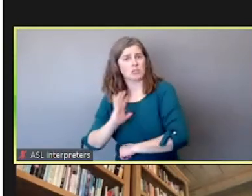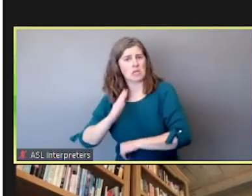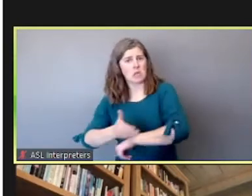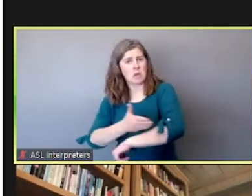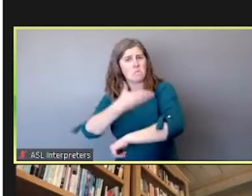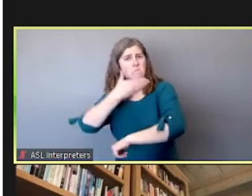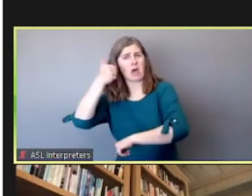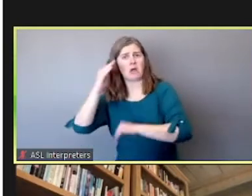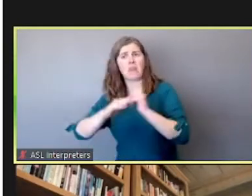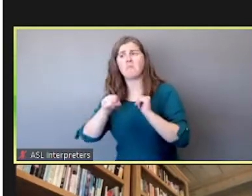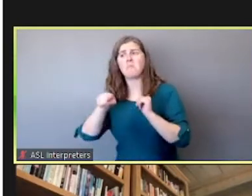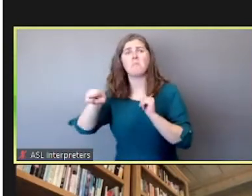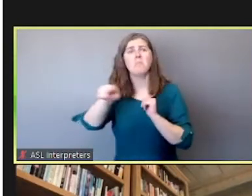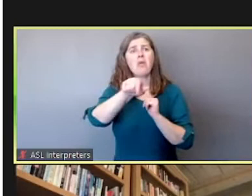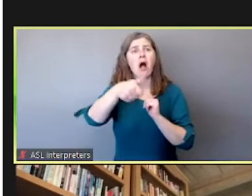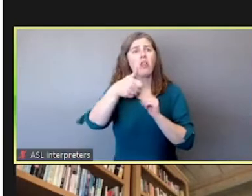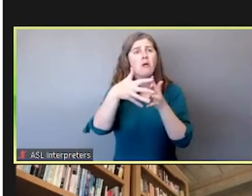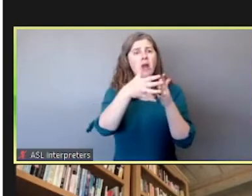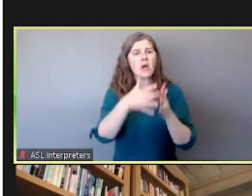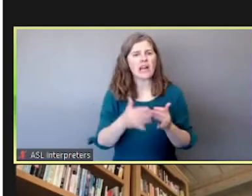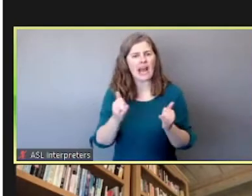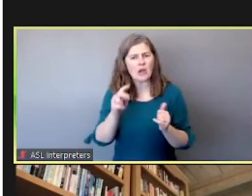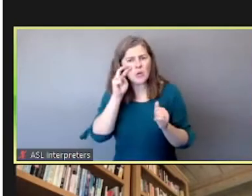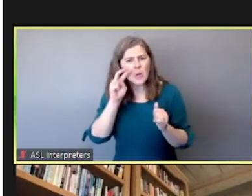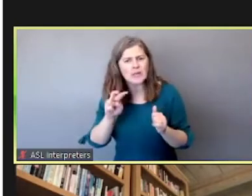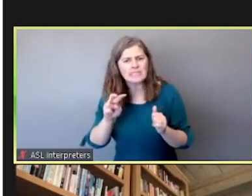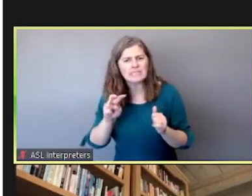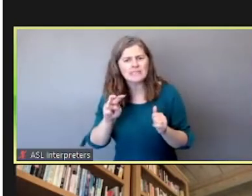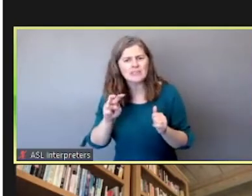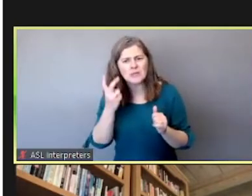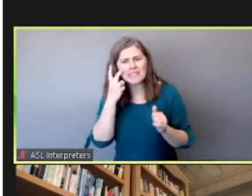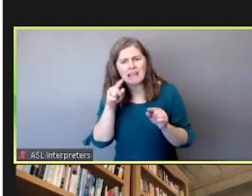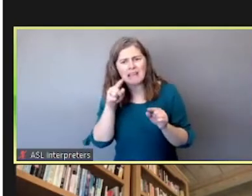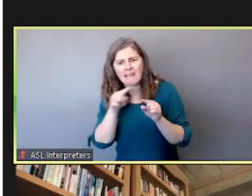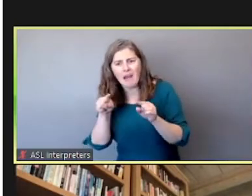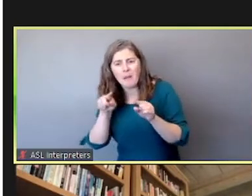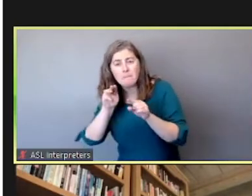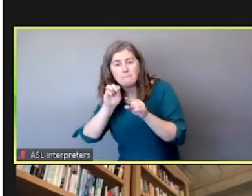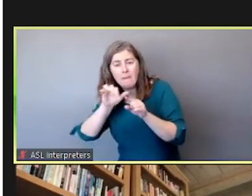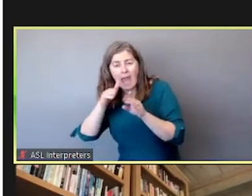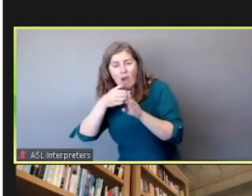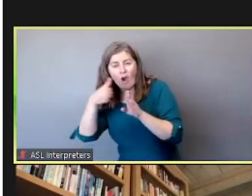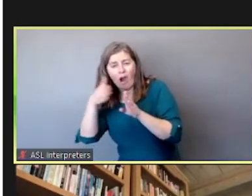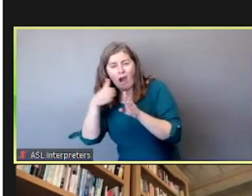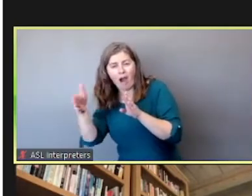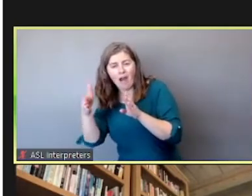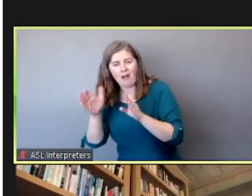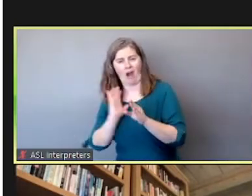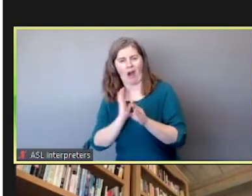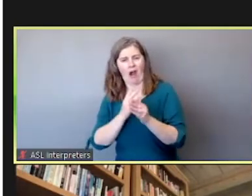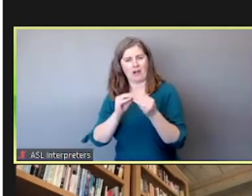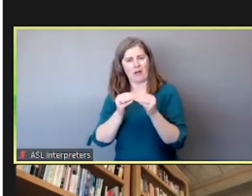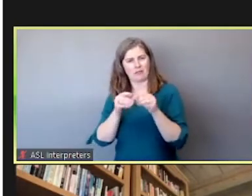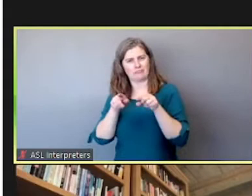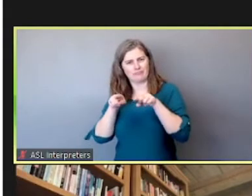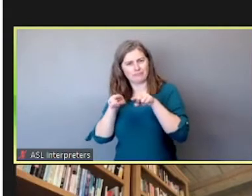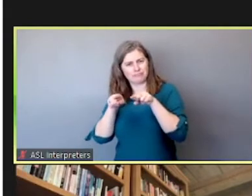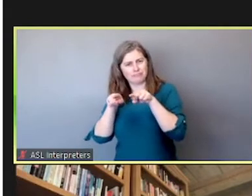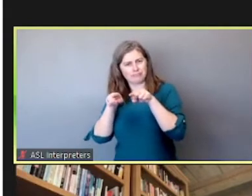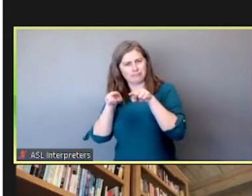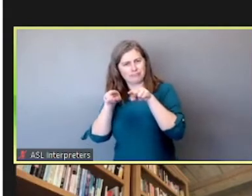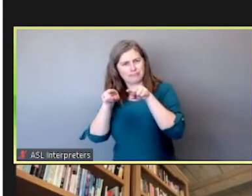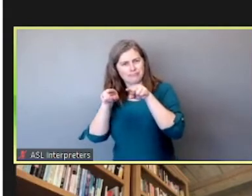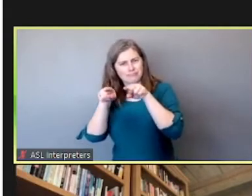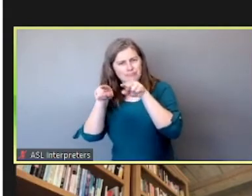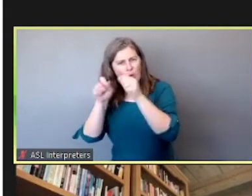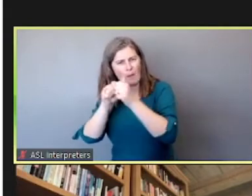everybody in America. And now if you look at the second half of the graph after May, our numbers are tracking very closely.